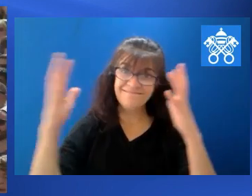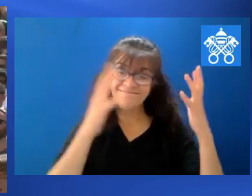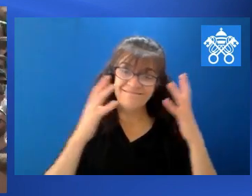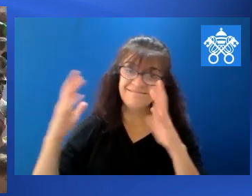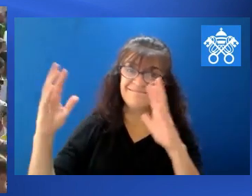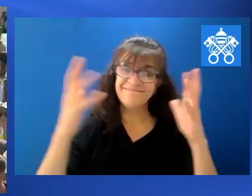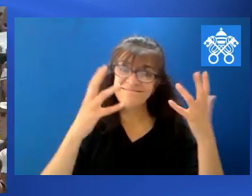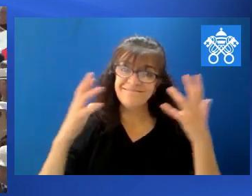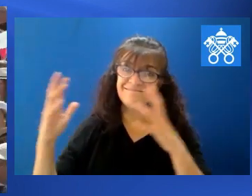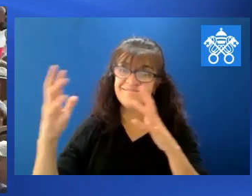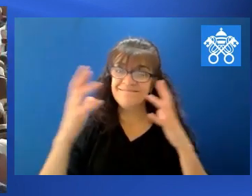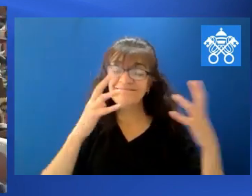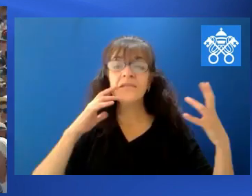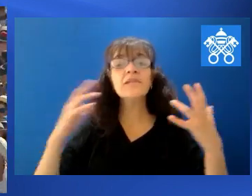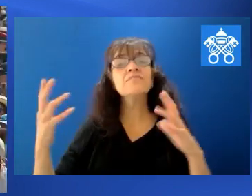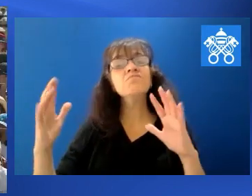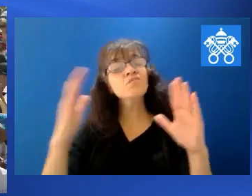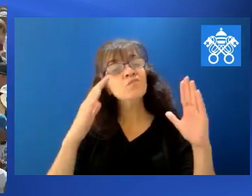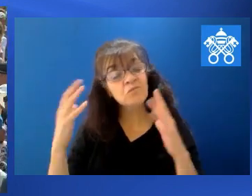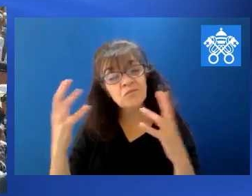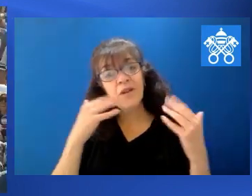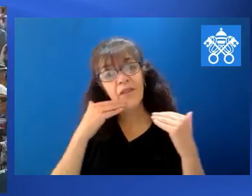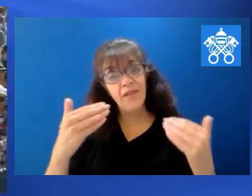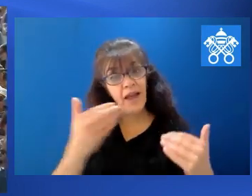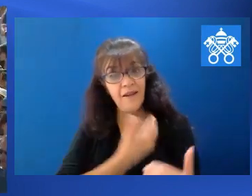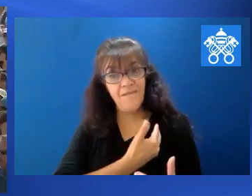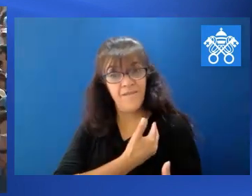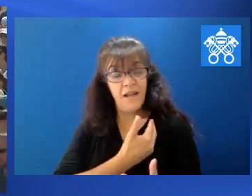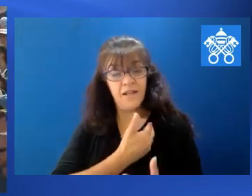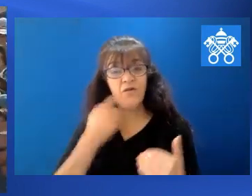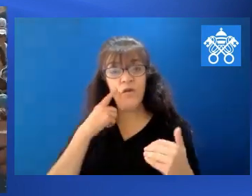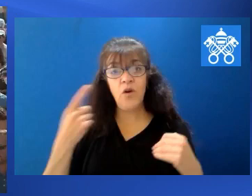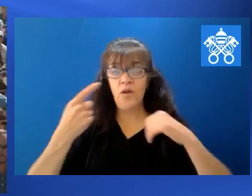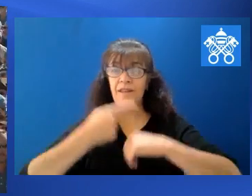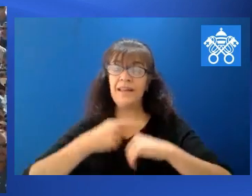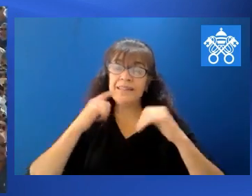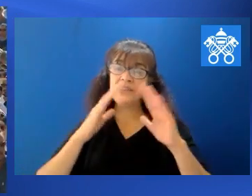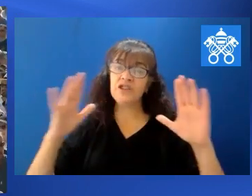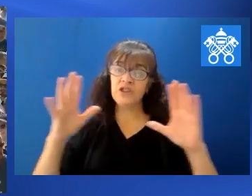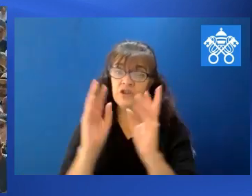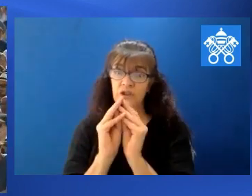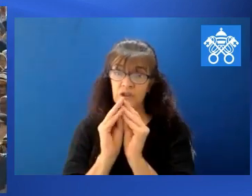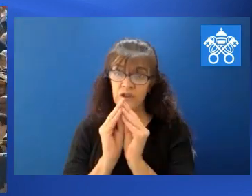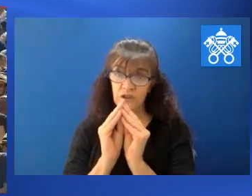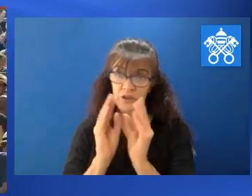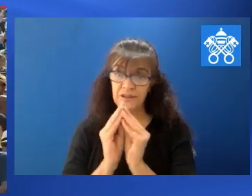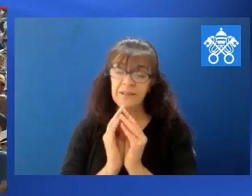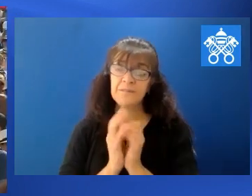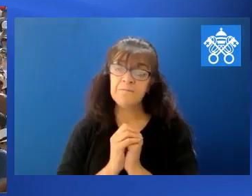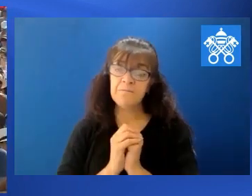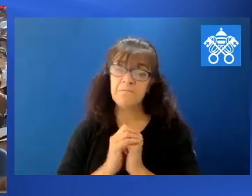And we hear the applause, thanking Pope Francis for this general audience, which is the first since